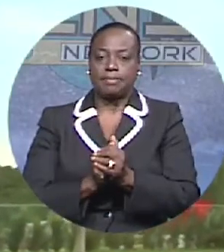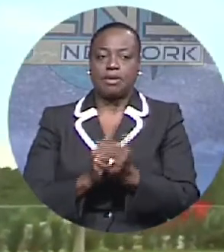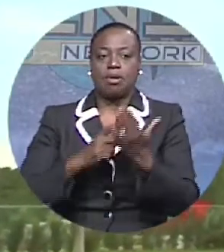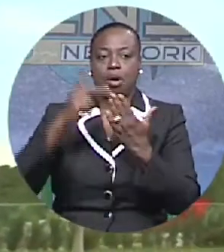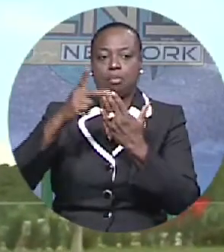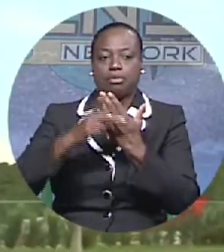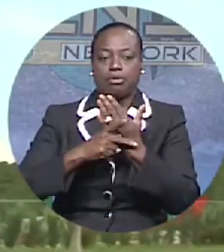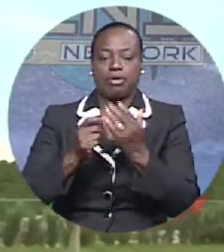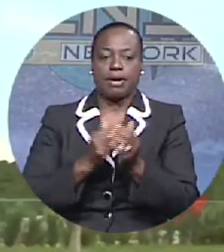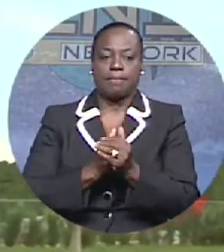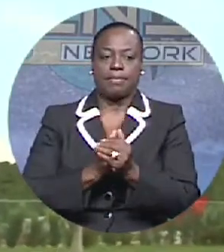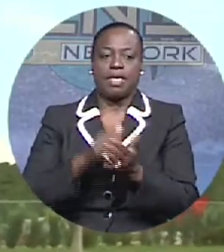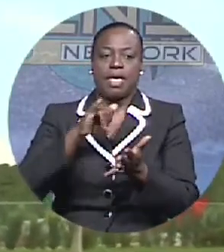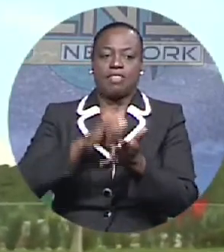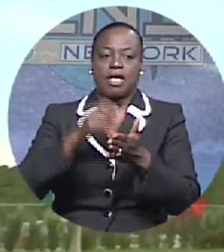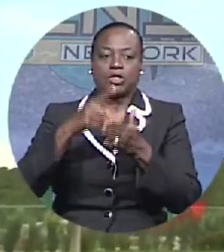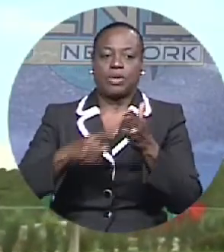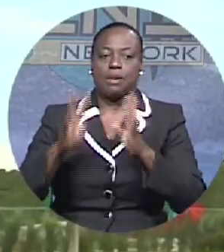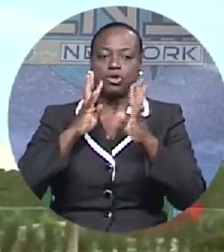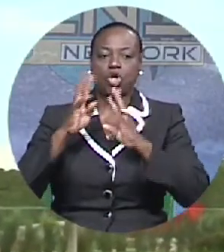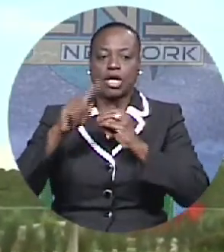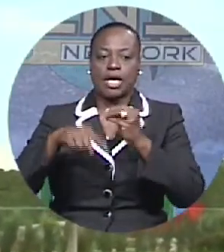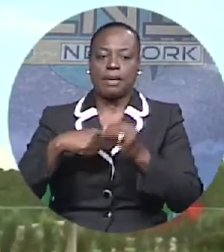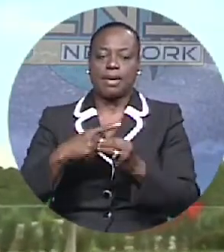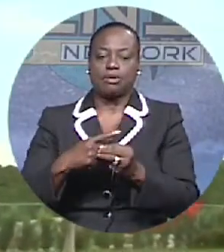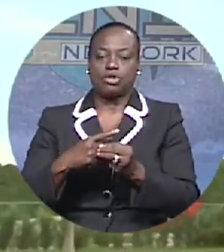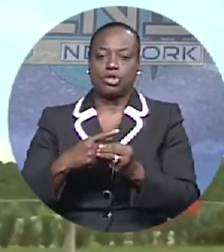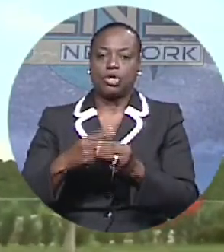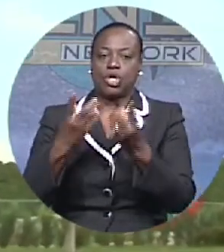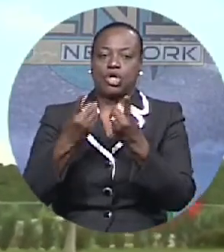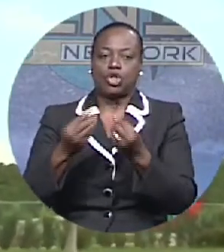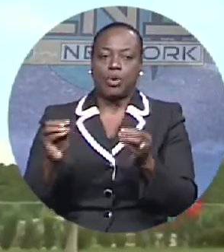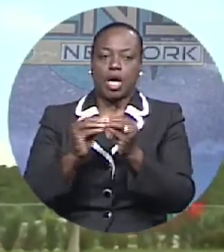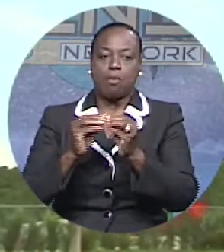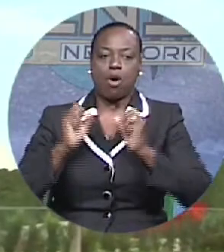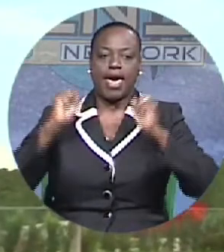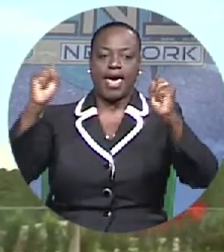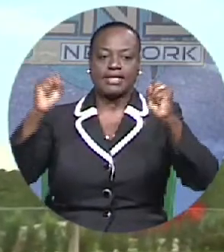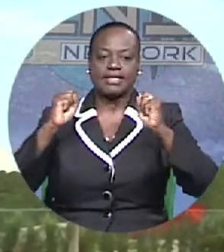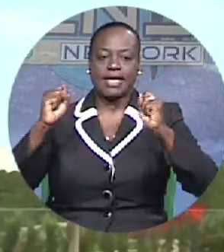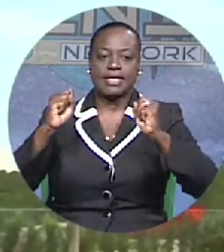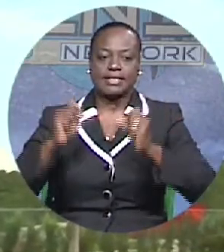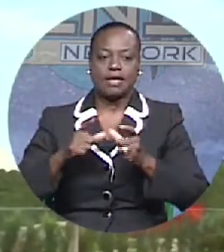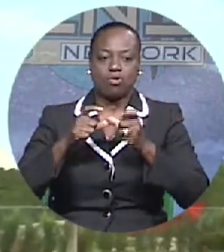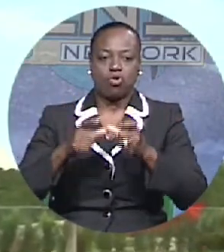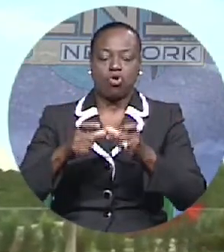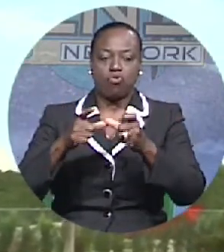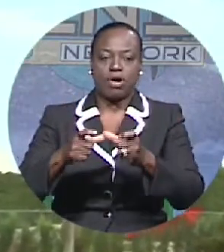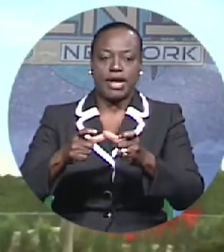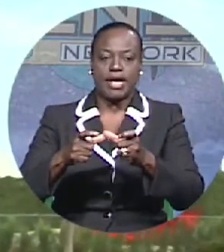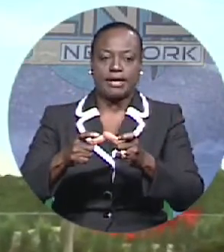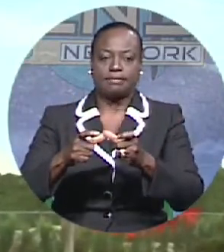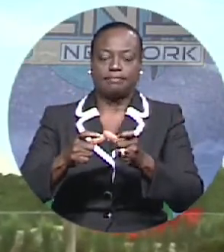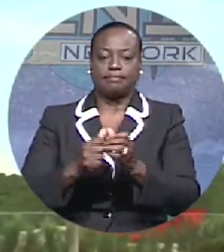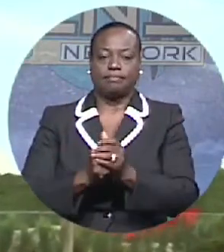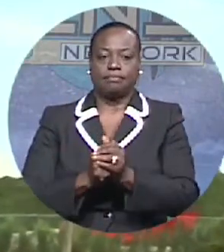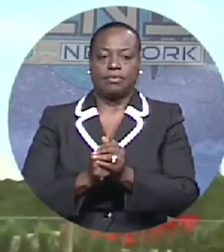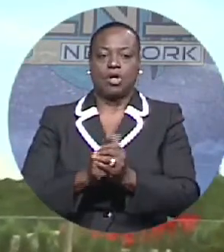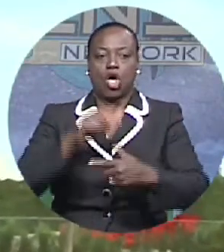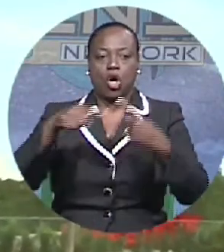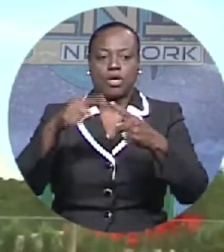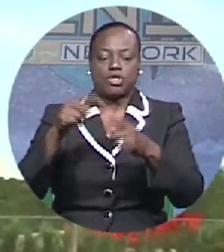program. That's what I'm talking about. Doing more exercising, a lot of jogging, short sprints, hit the